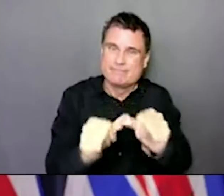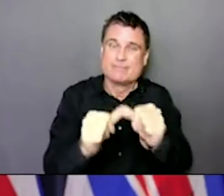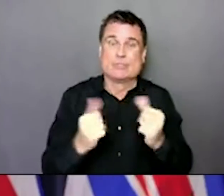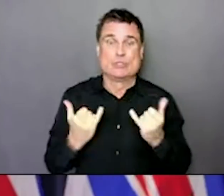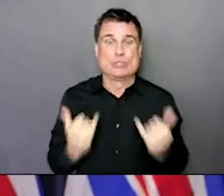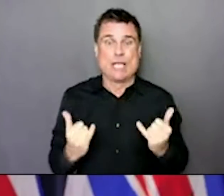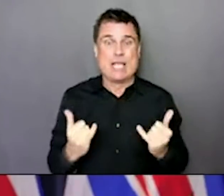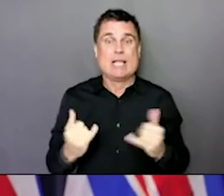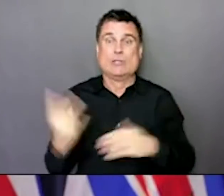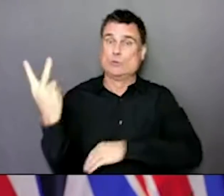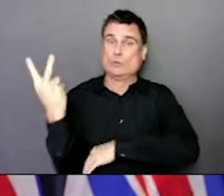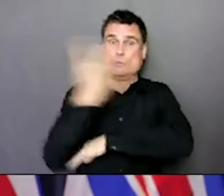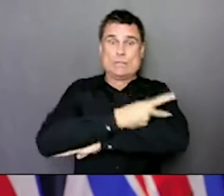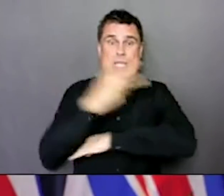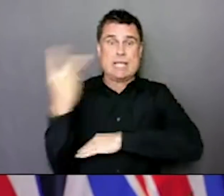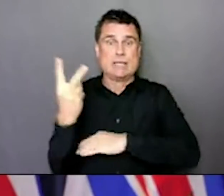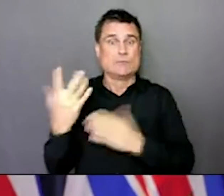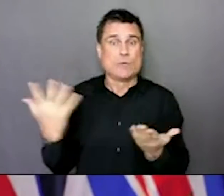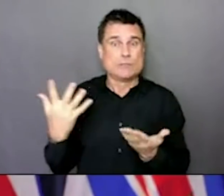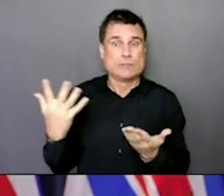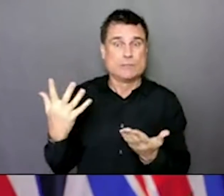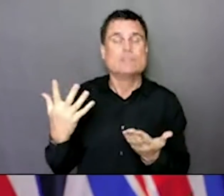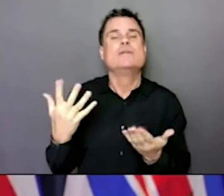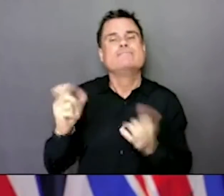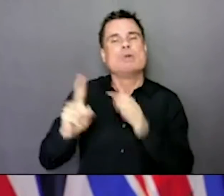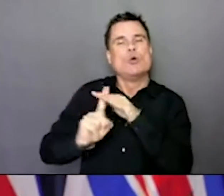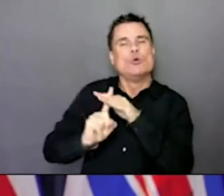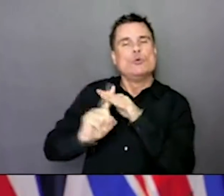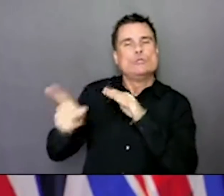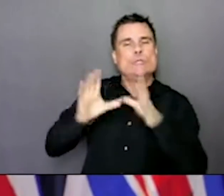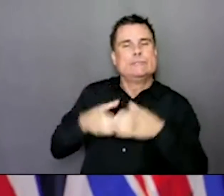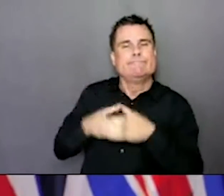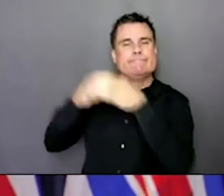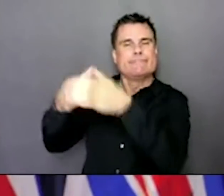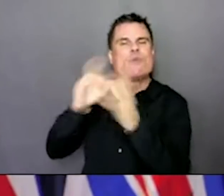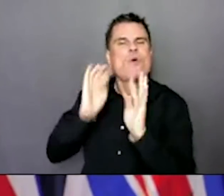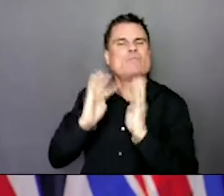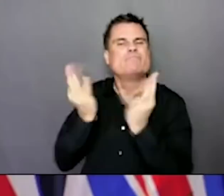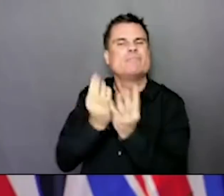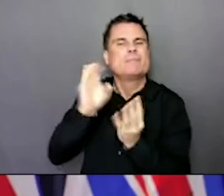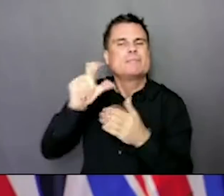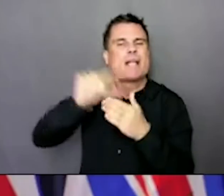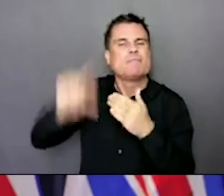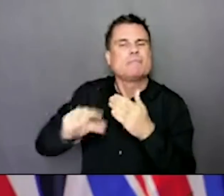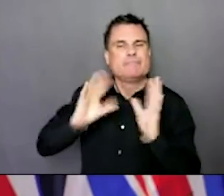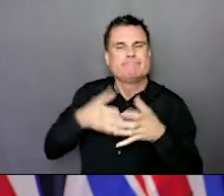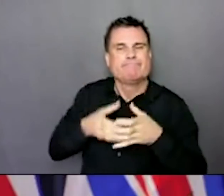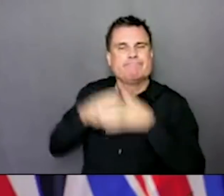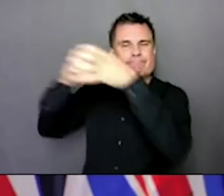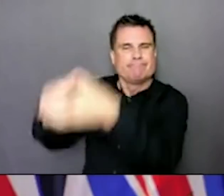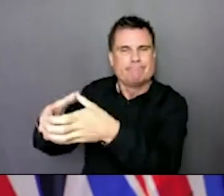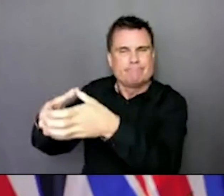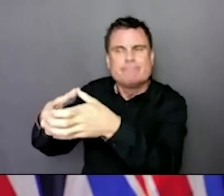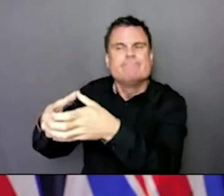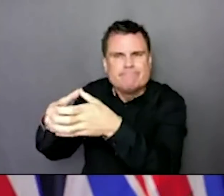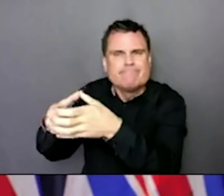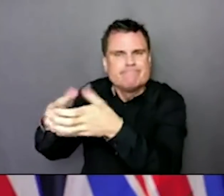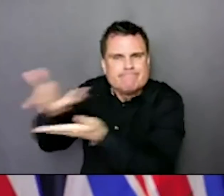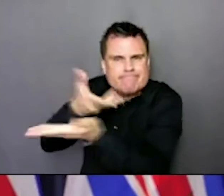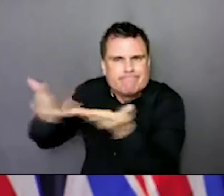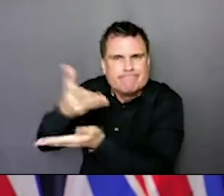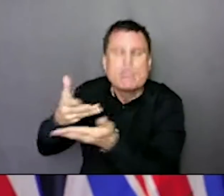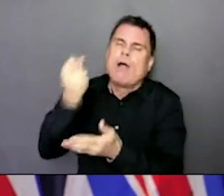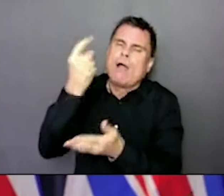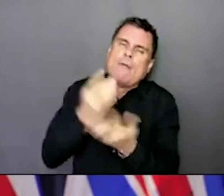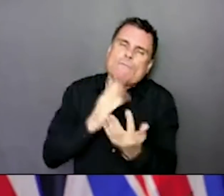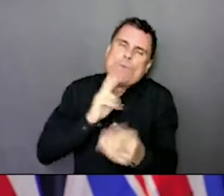economic recovery, addressing the pandemic, and of course then looking forward to the challenges and hopes and aspirations of British